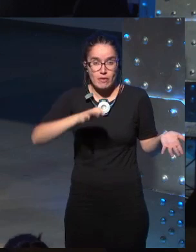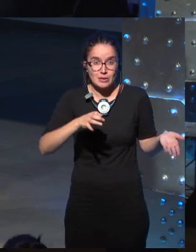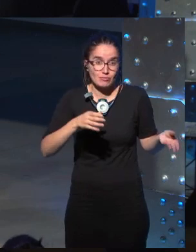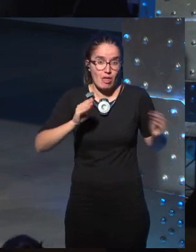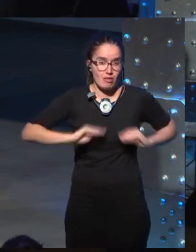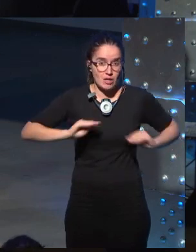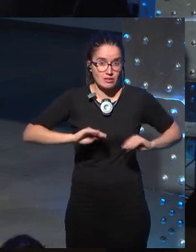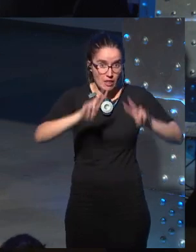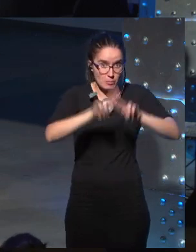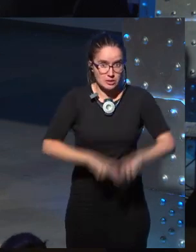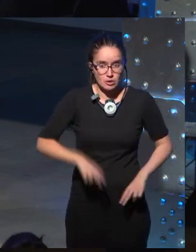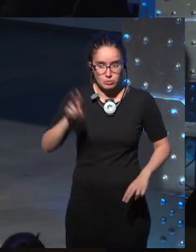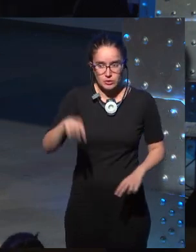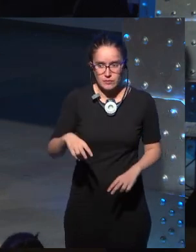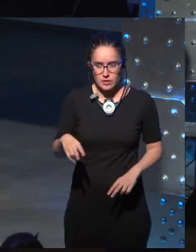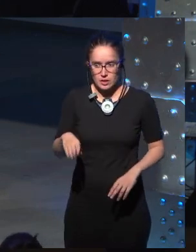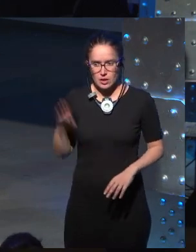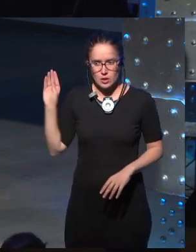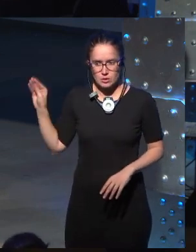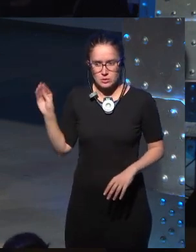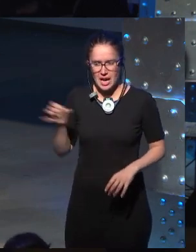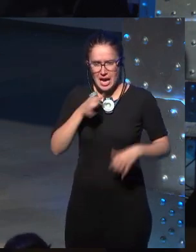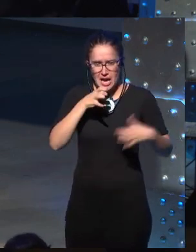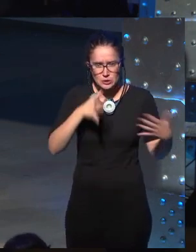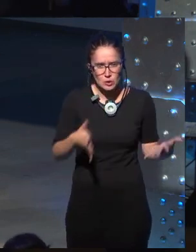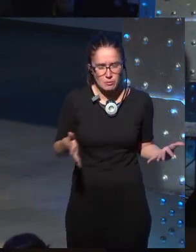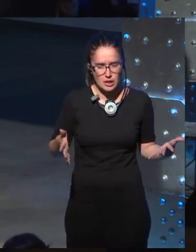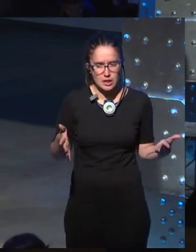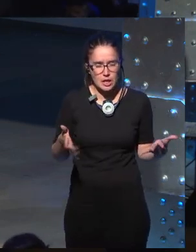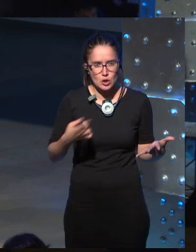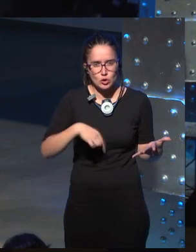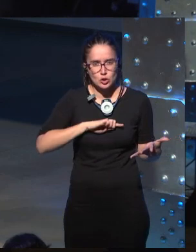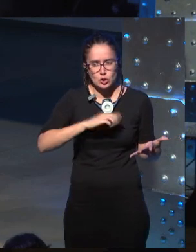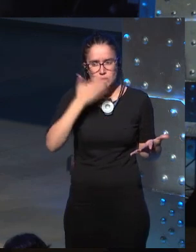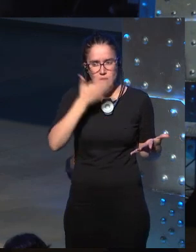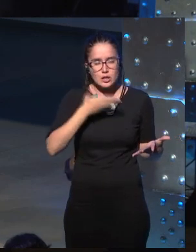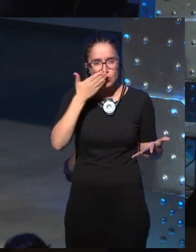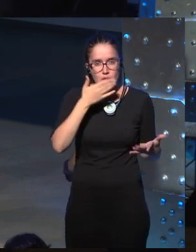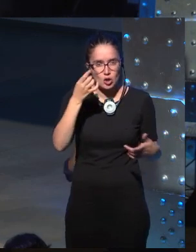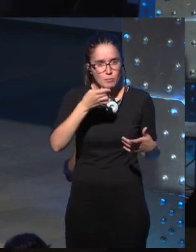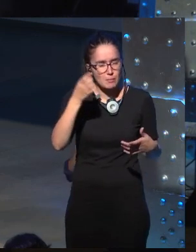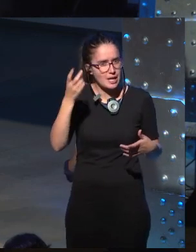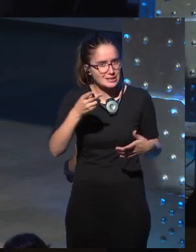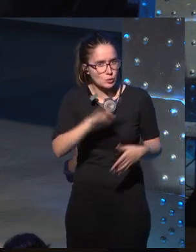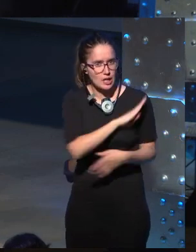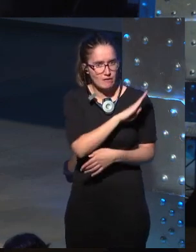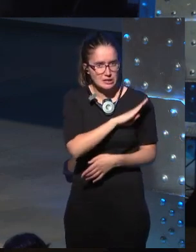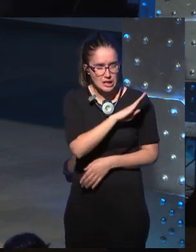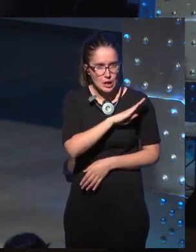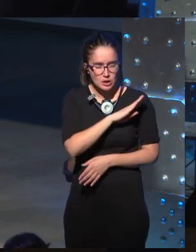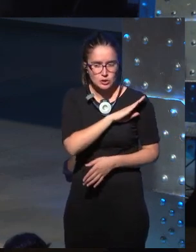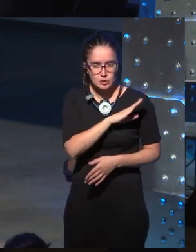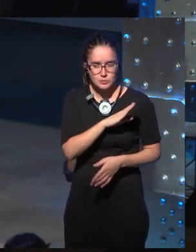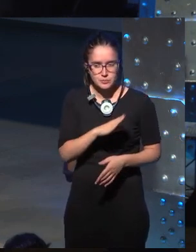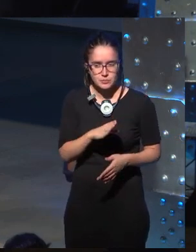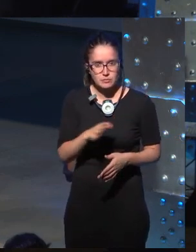Edna. Okay, another question. Currently, we at school on first